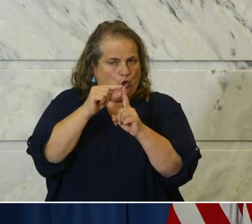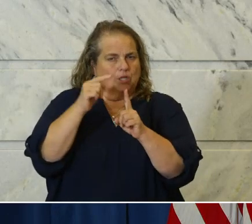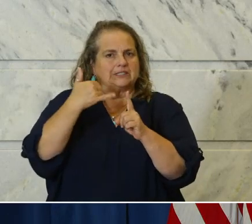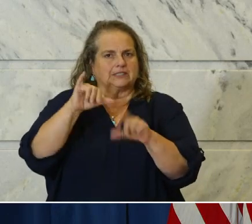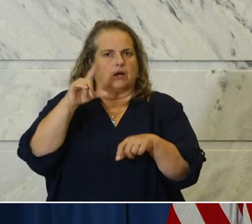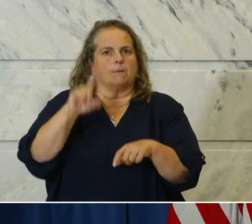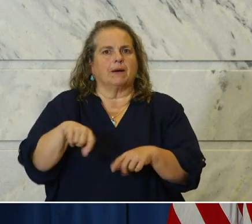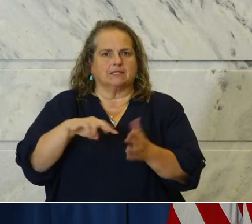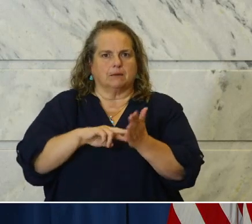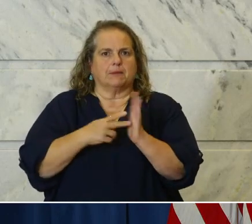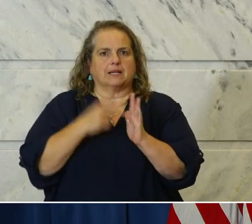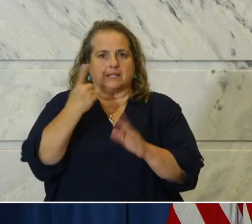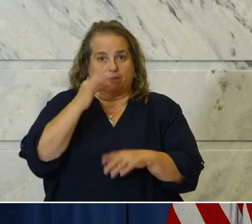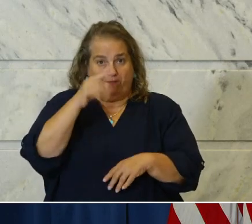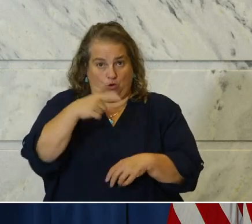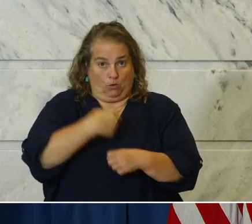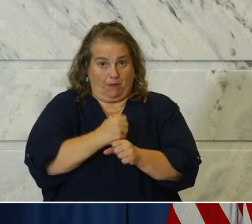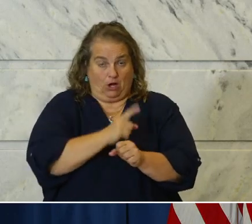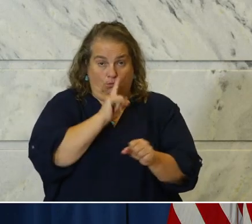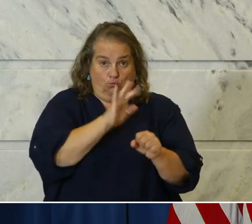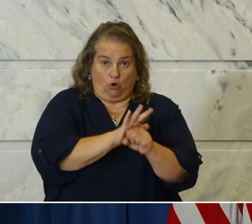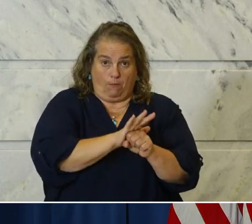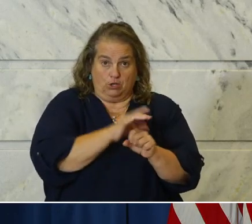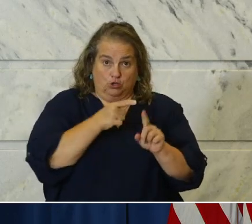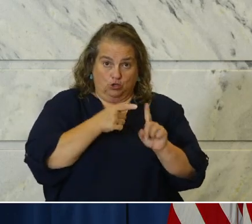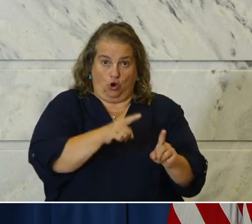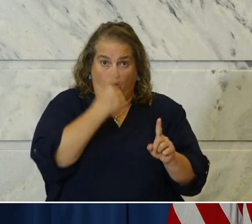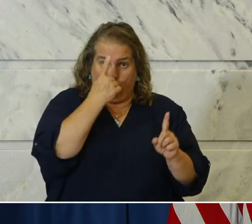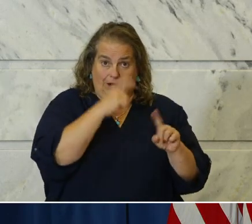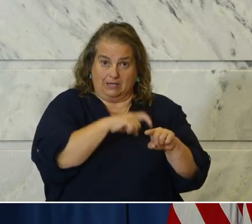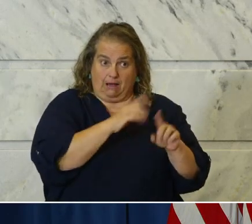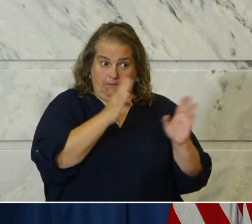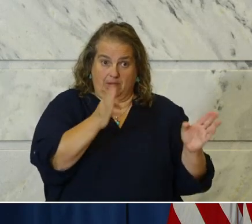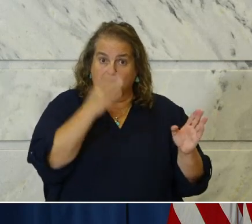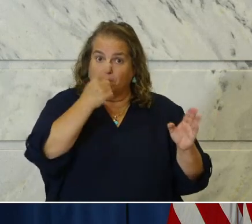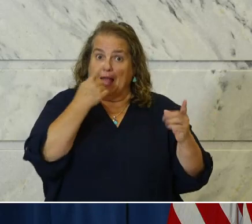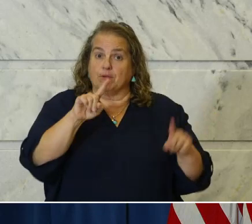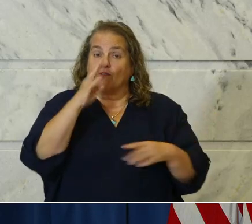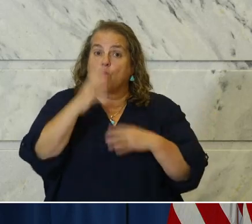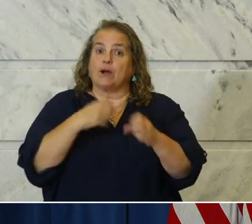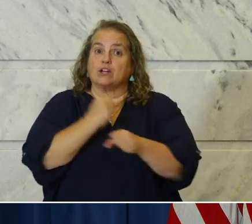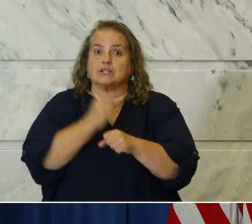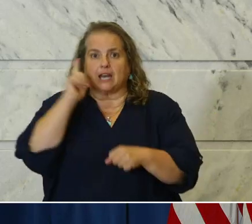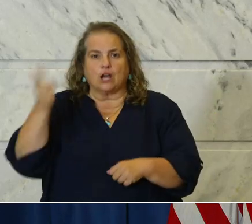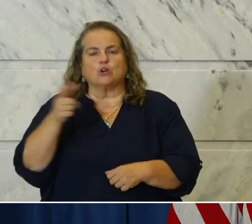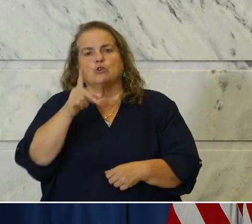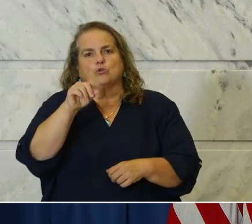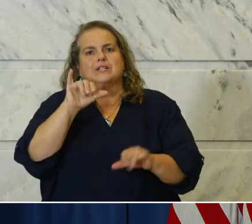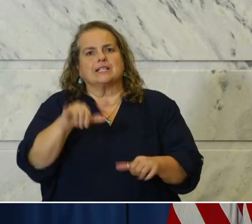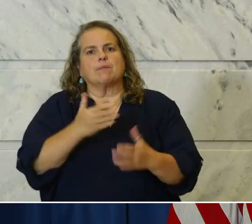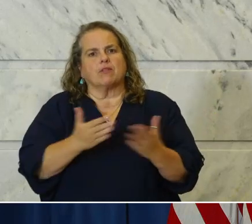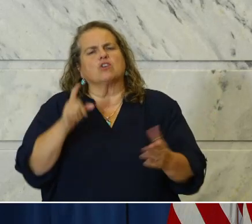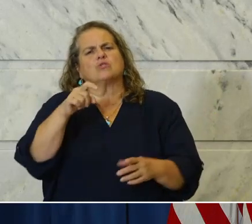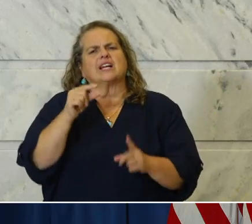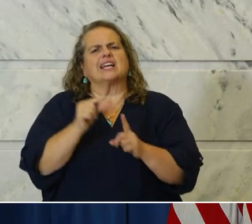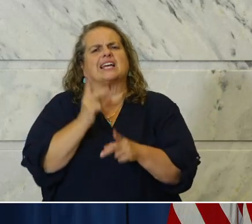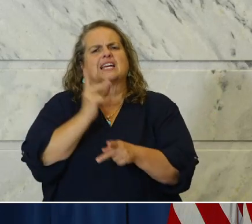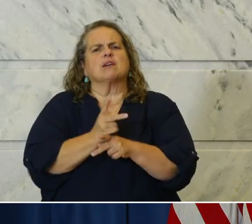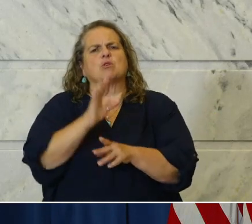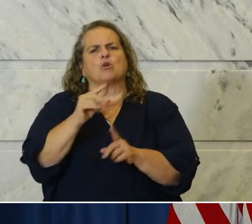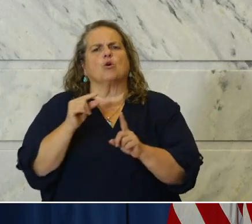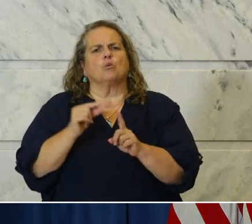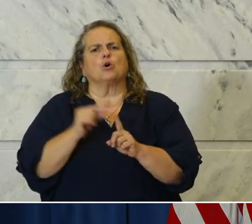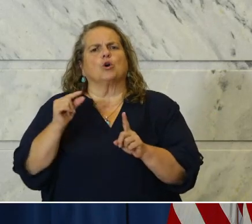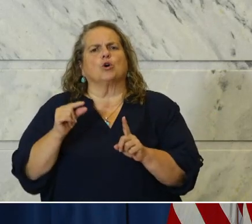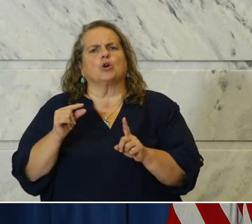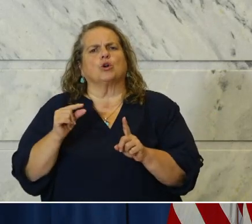make a promise during one period of time that if something happens 4 years later, you'll do the same thing, you ought to keep your word. Otherwise,